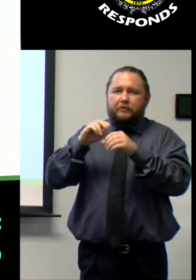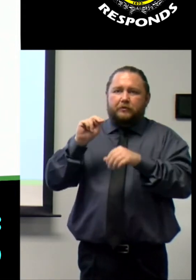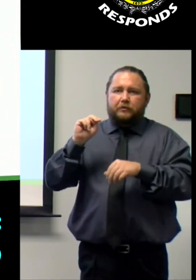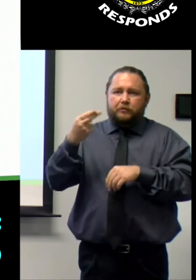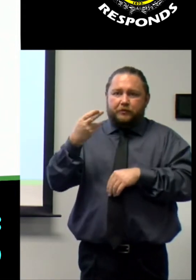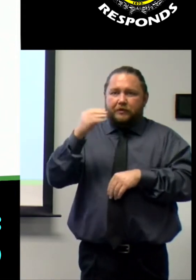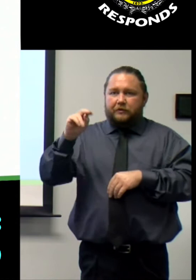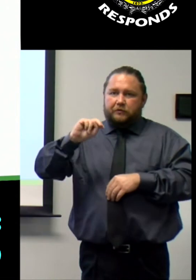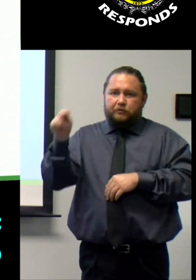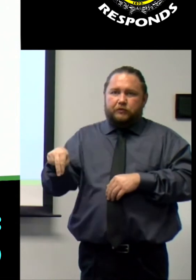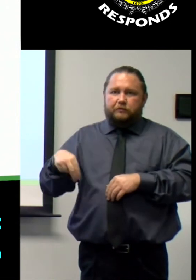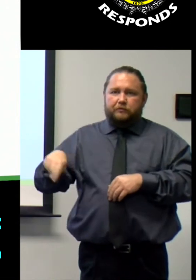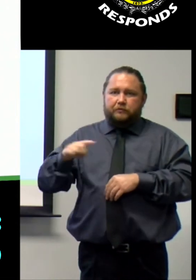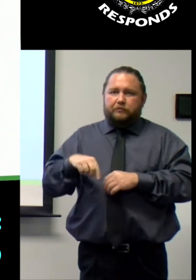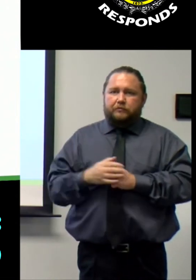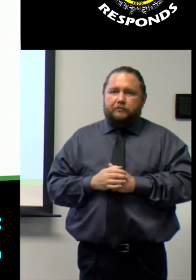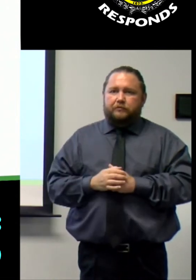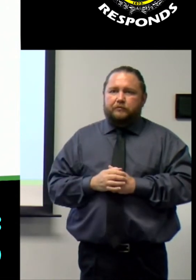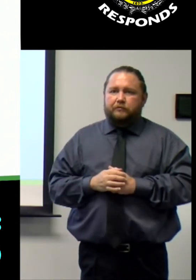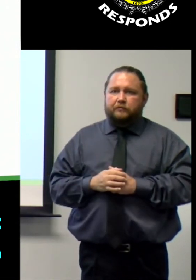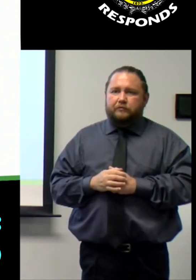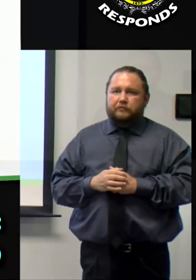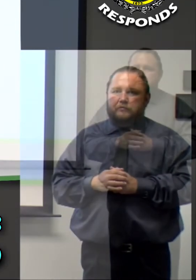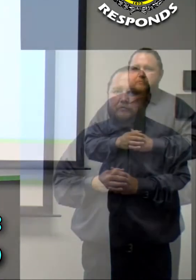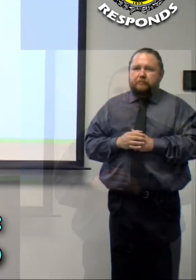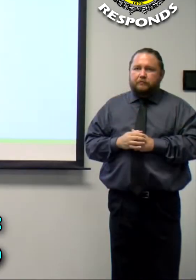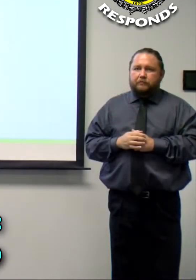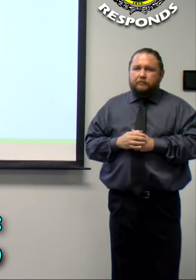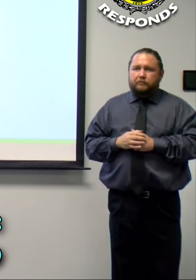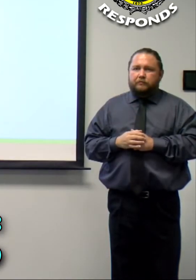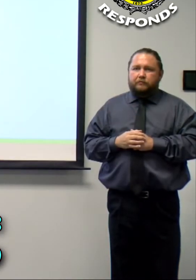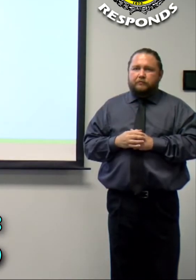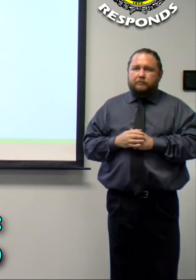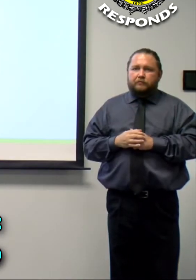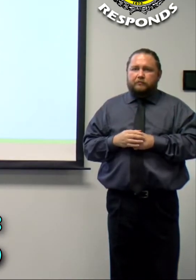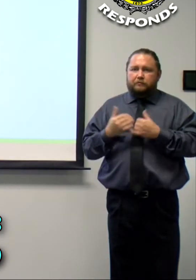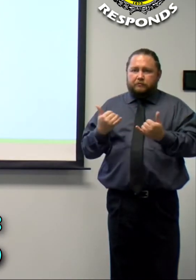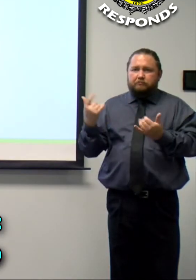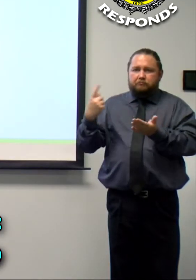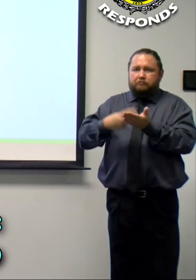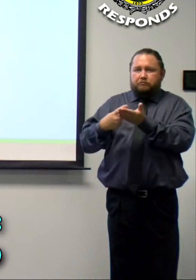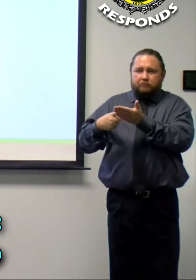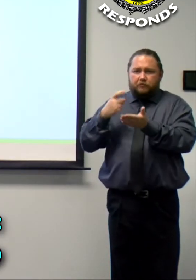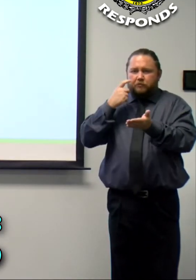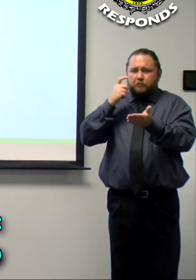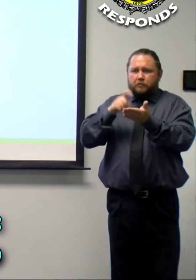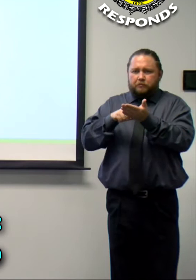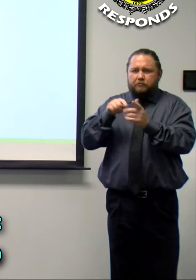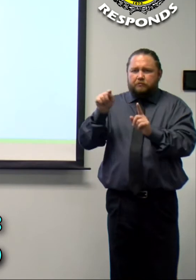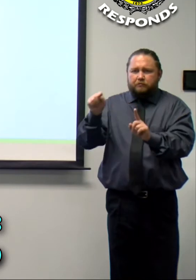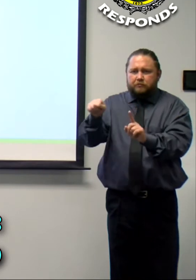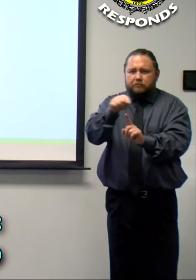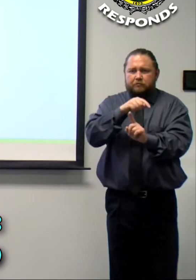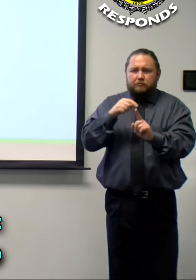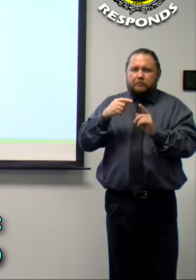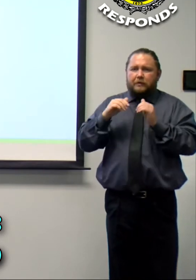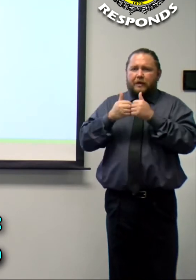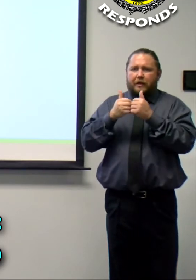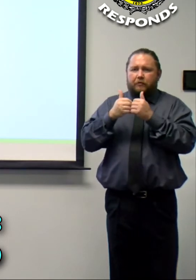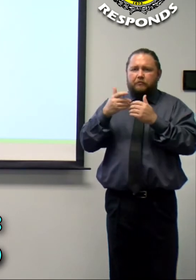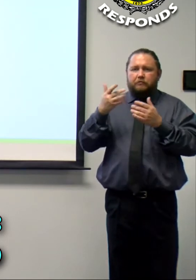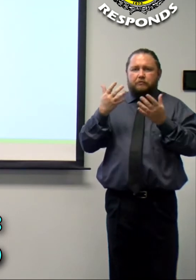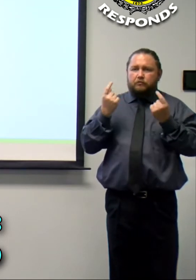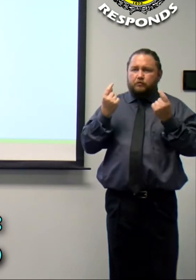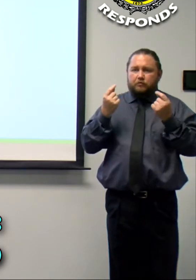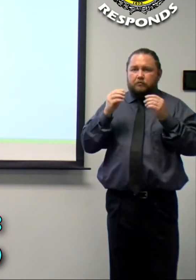or without symptoms, but it allows for us to know what that picture looks like with regards to those numbers. We know that